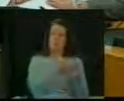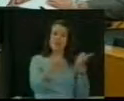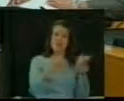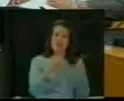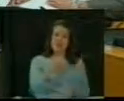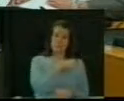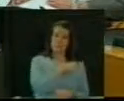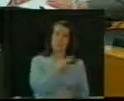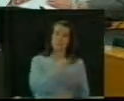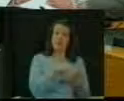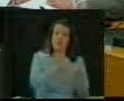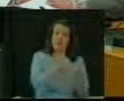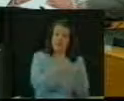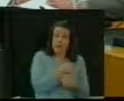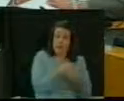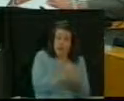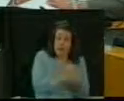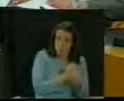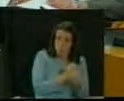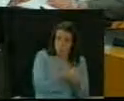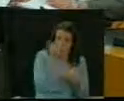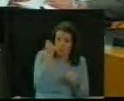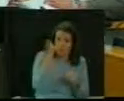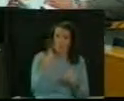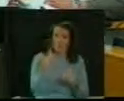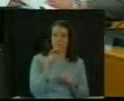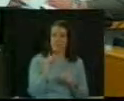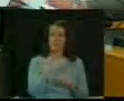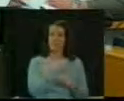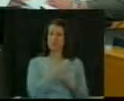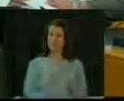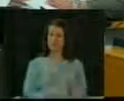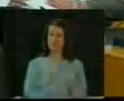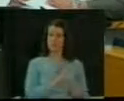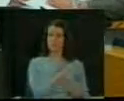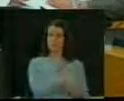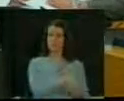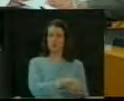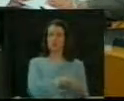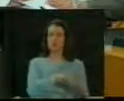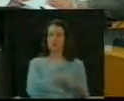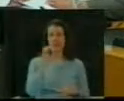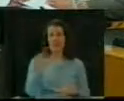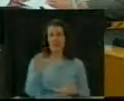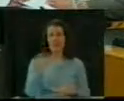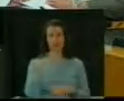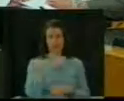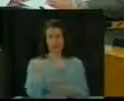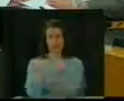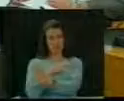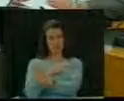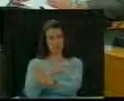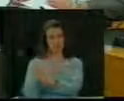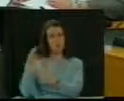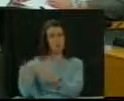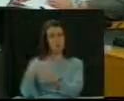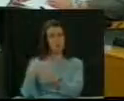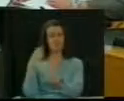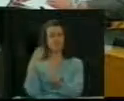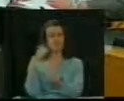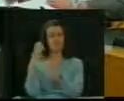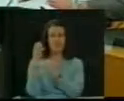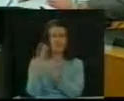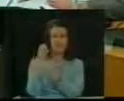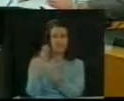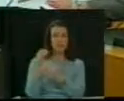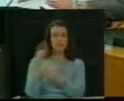we form of county commissioners. And I believe that we need to keep the ethics committee in their role as the enforcement and